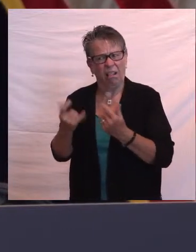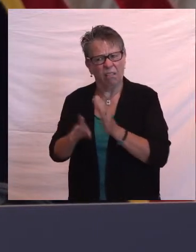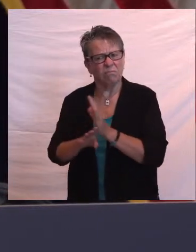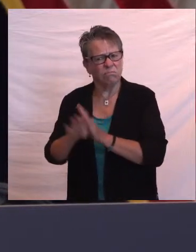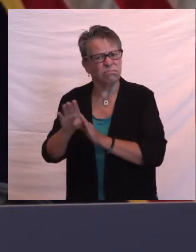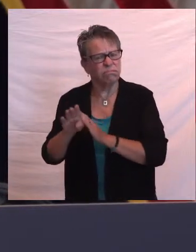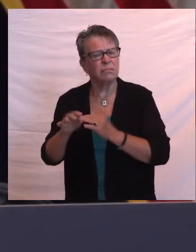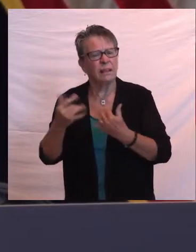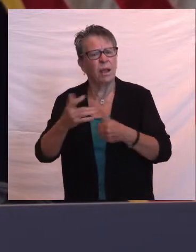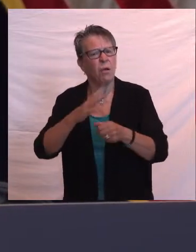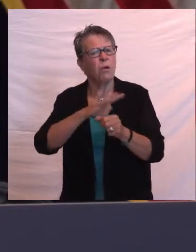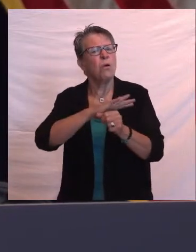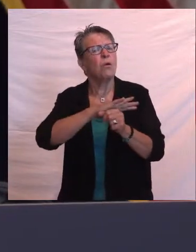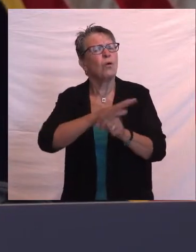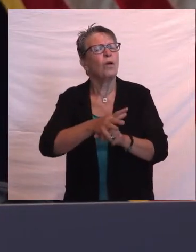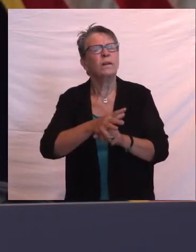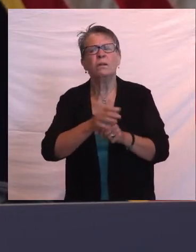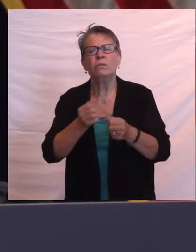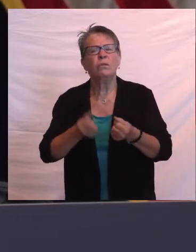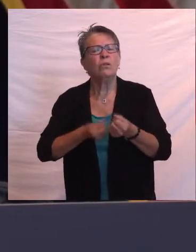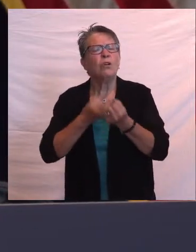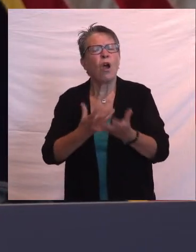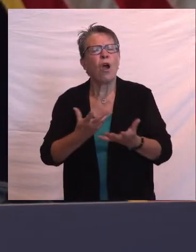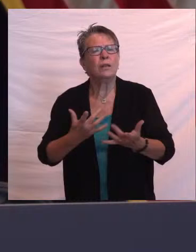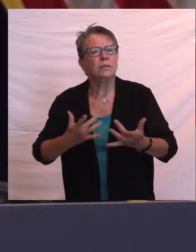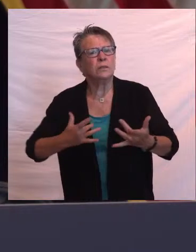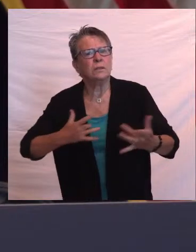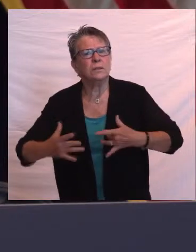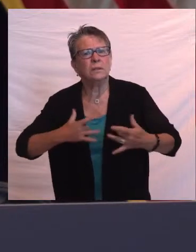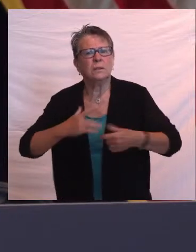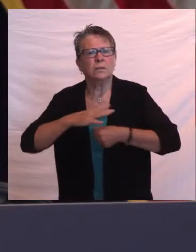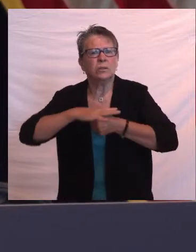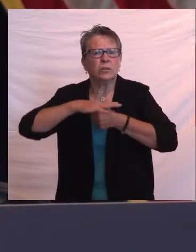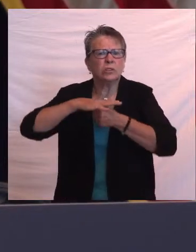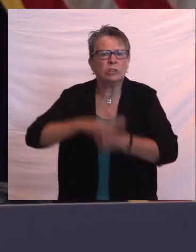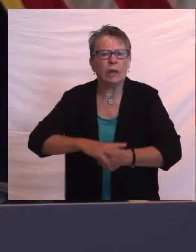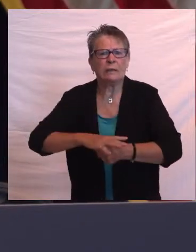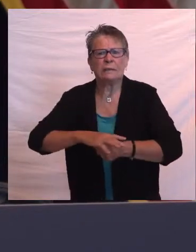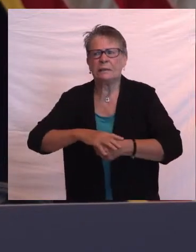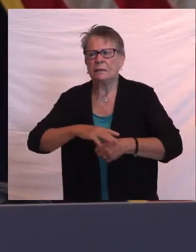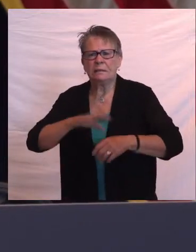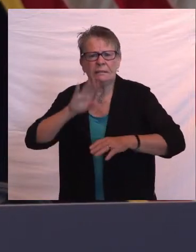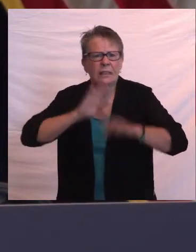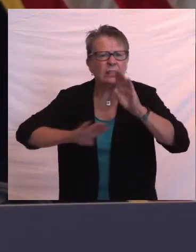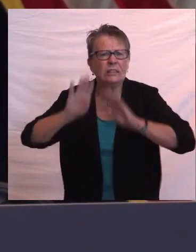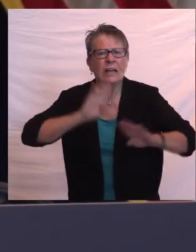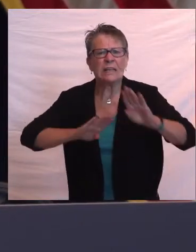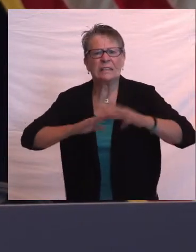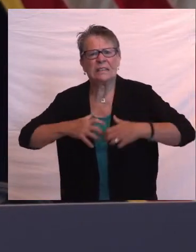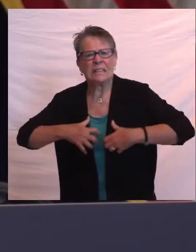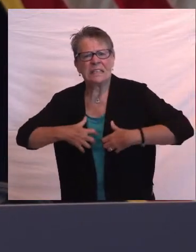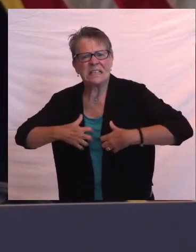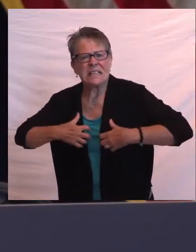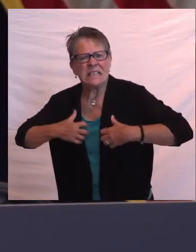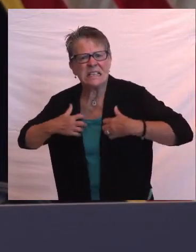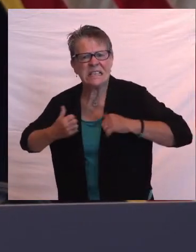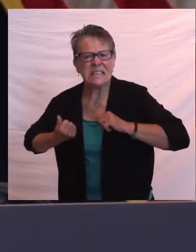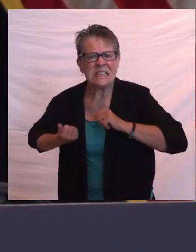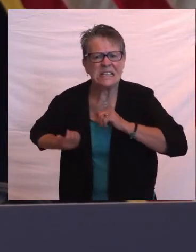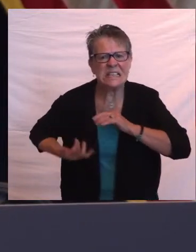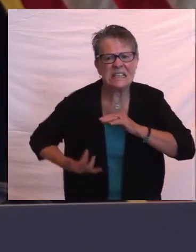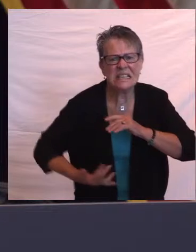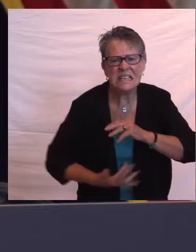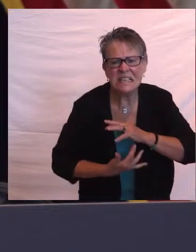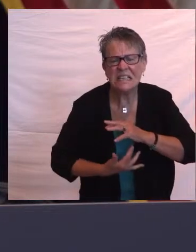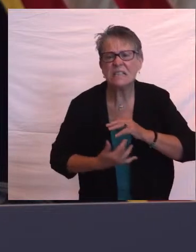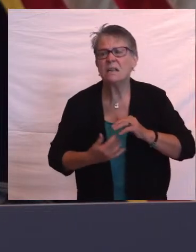caused by that, and I think at the heart of it lies illegal crime guns in the hands of violent recidivist offenders. And